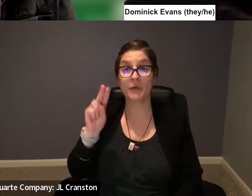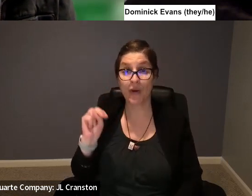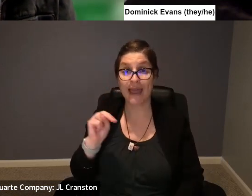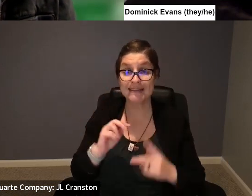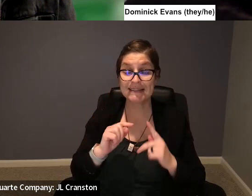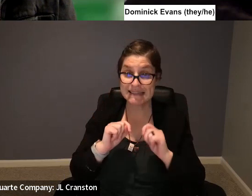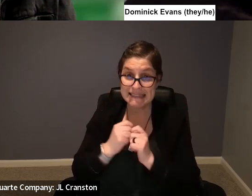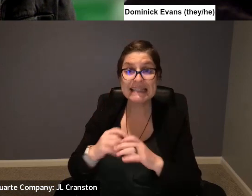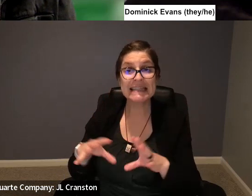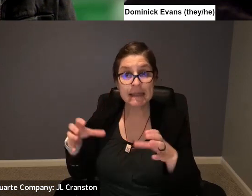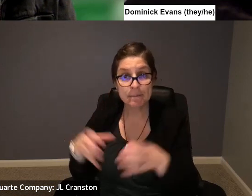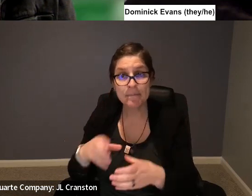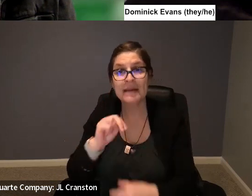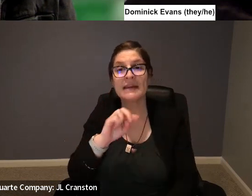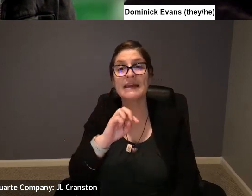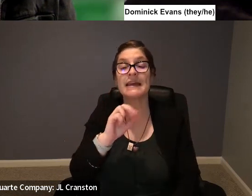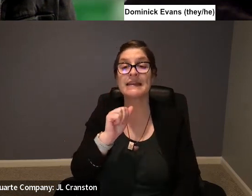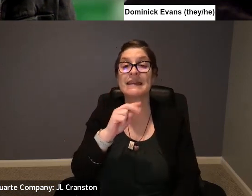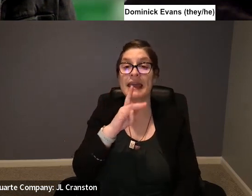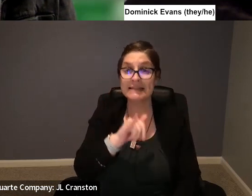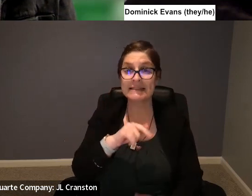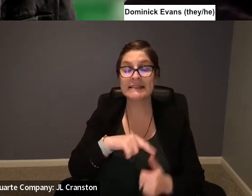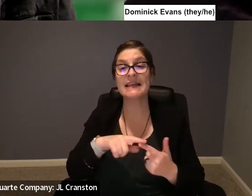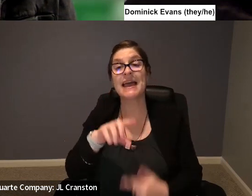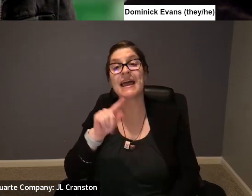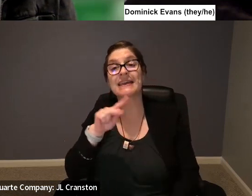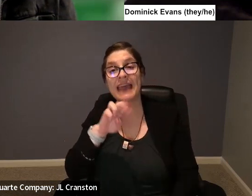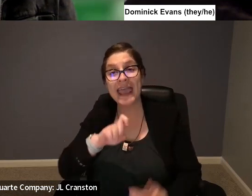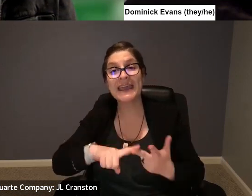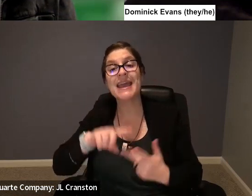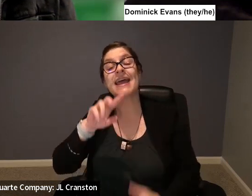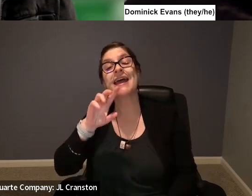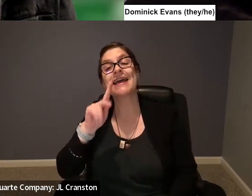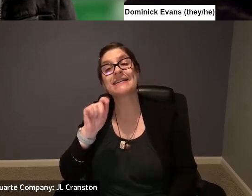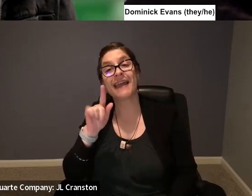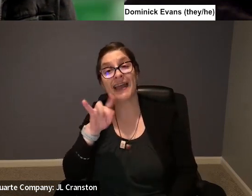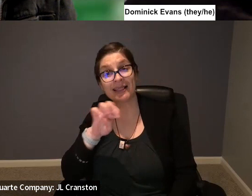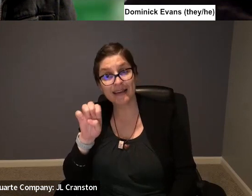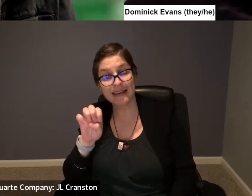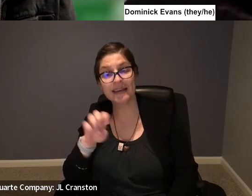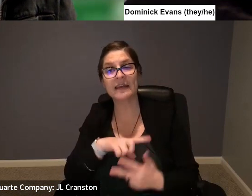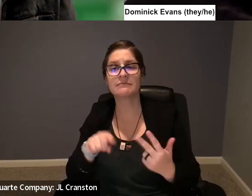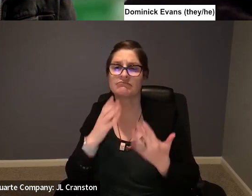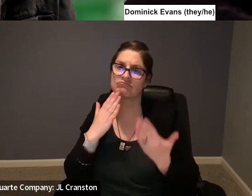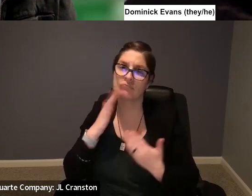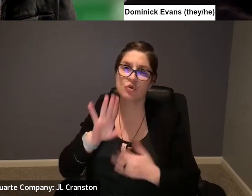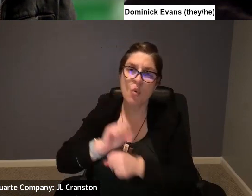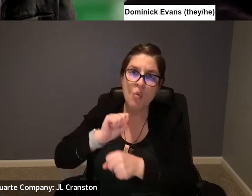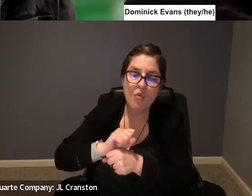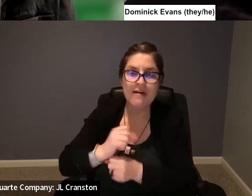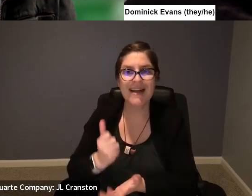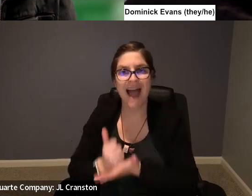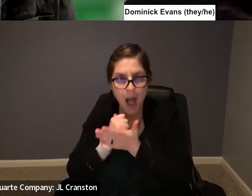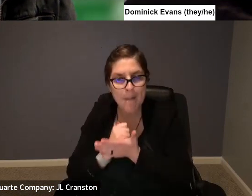team, Nancy, and Kate, and Kaylee, for their work and helping put together